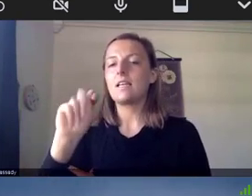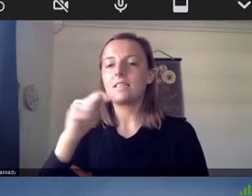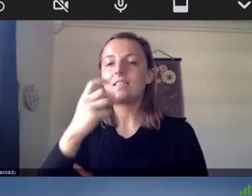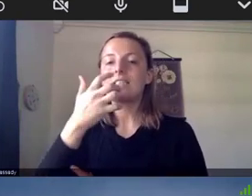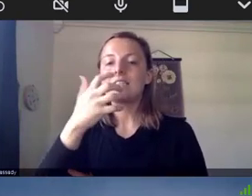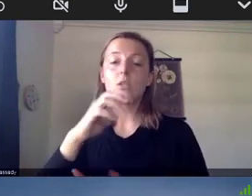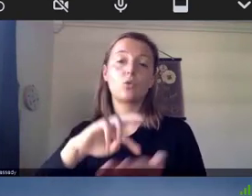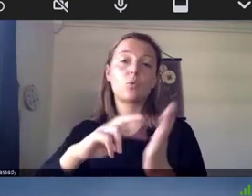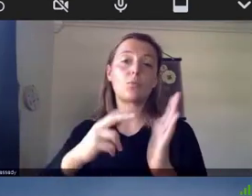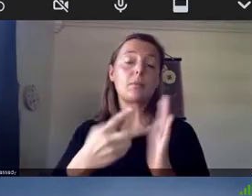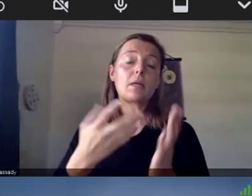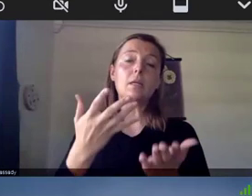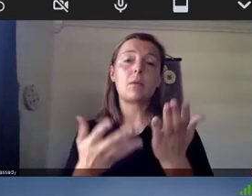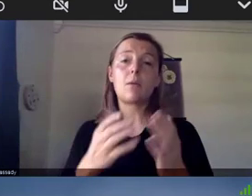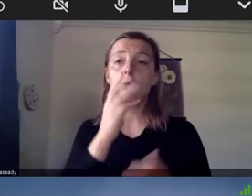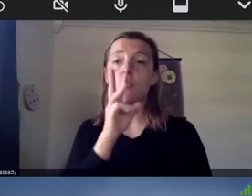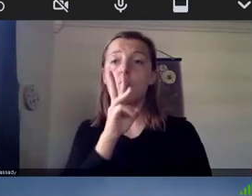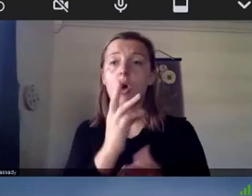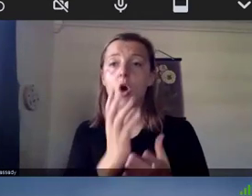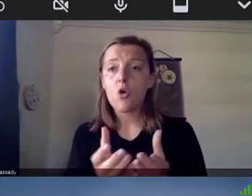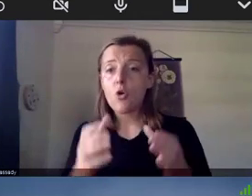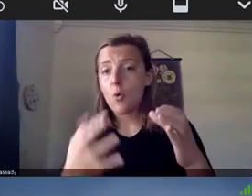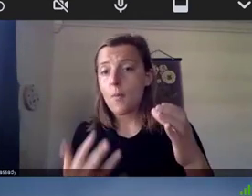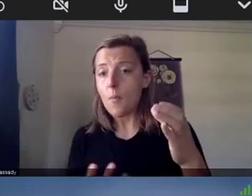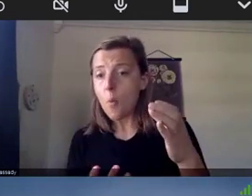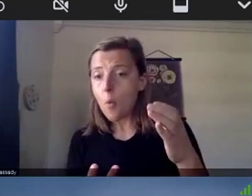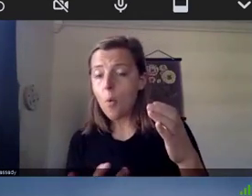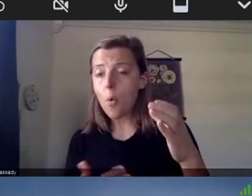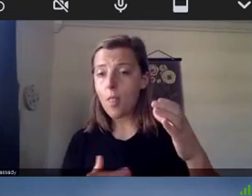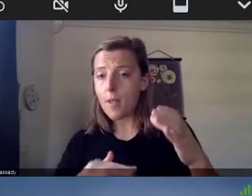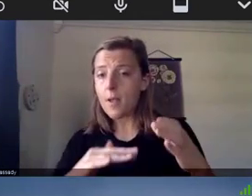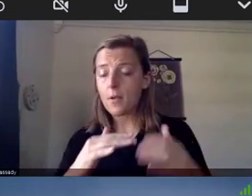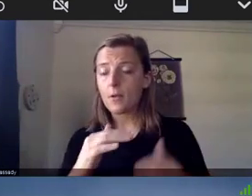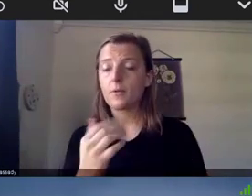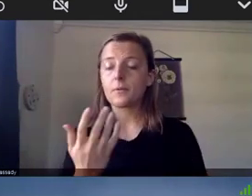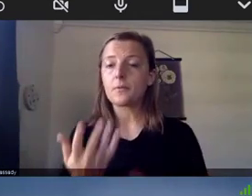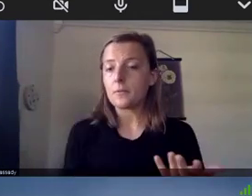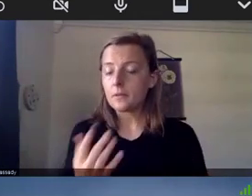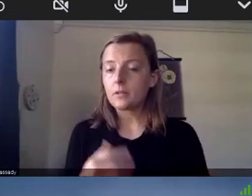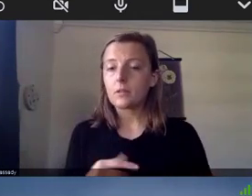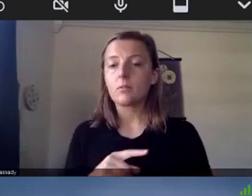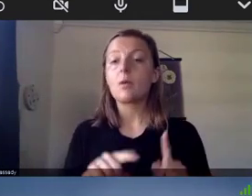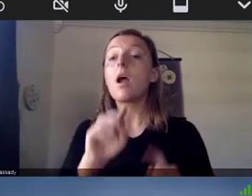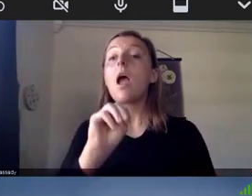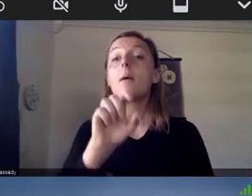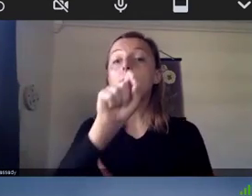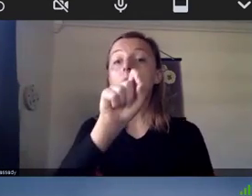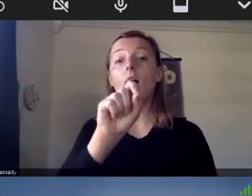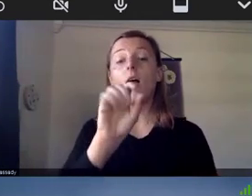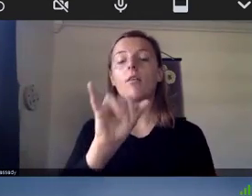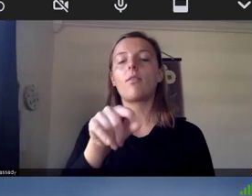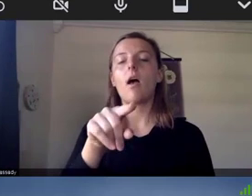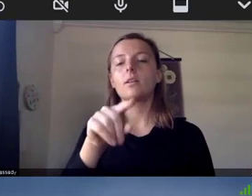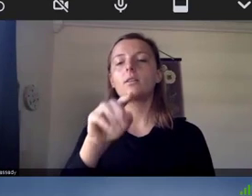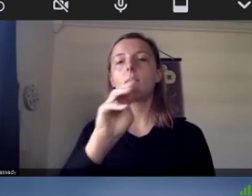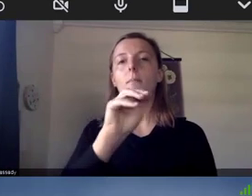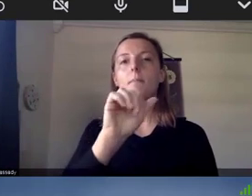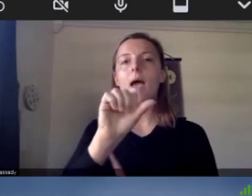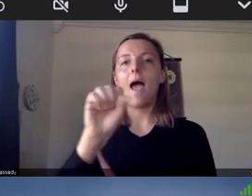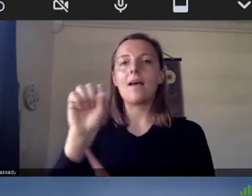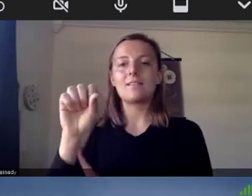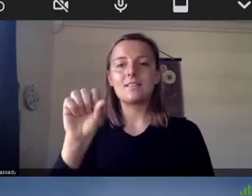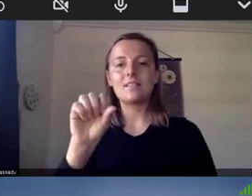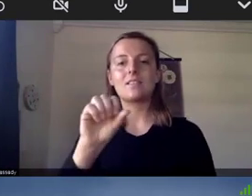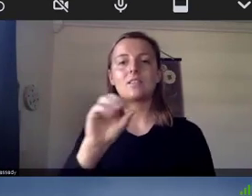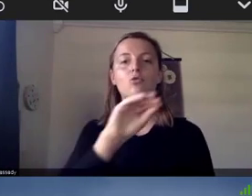here the M dot term refers to the rate at which mass is being converted from phase one to